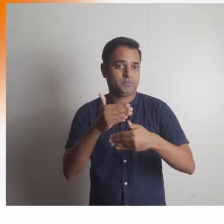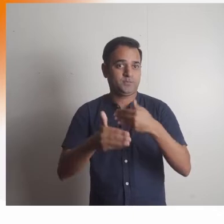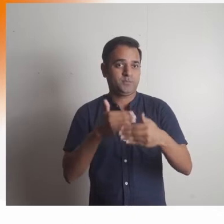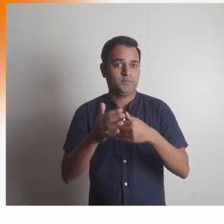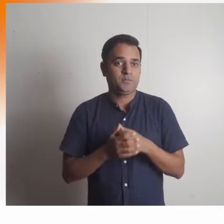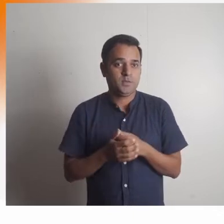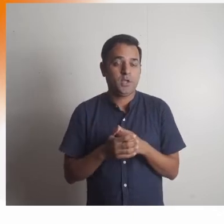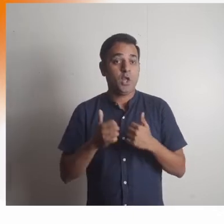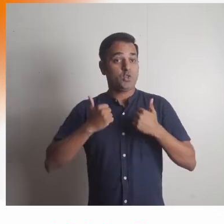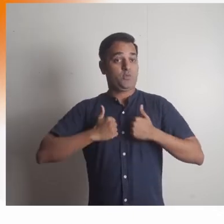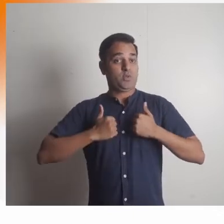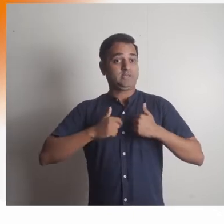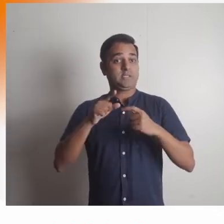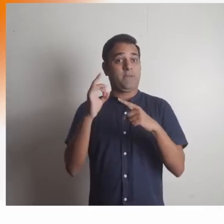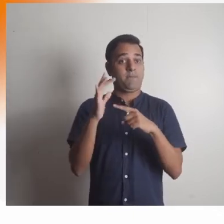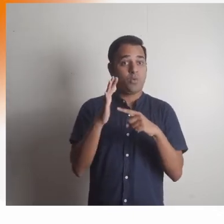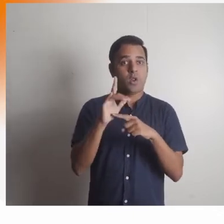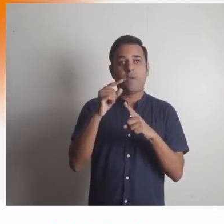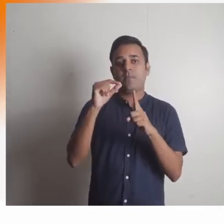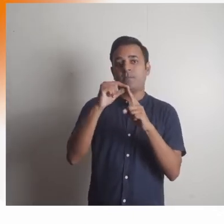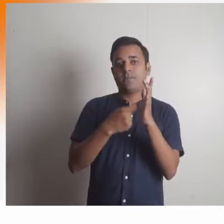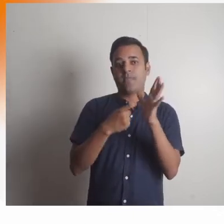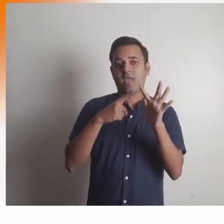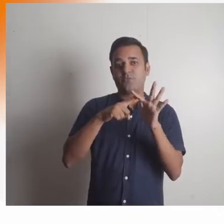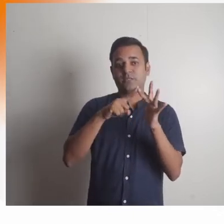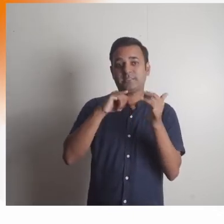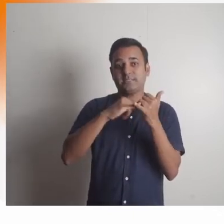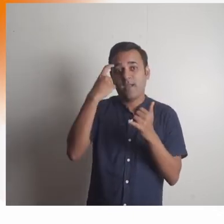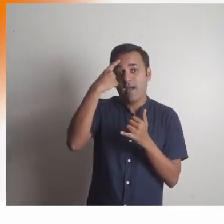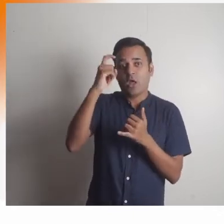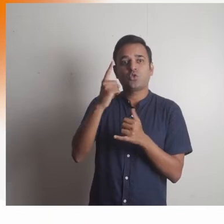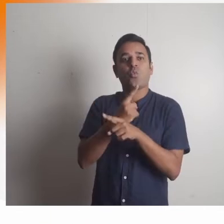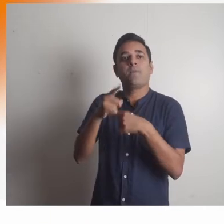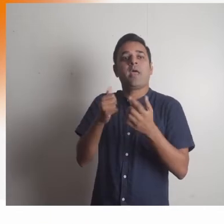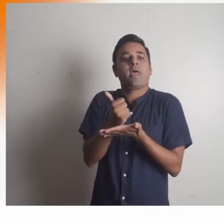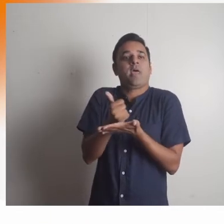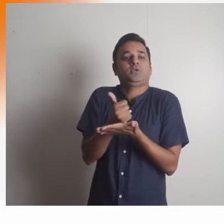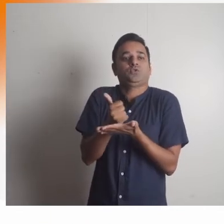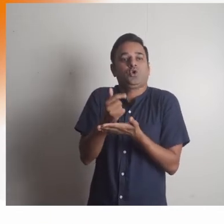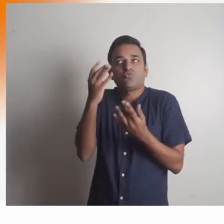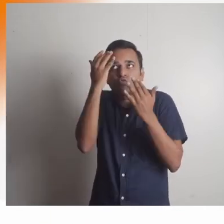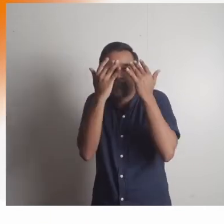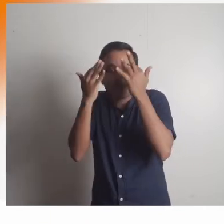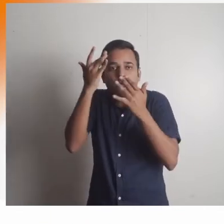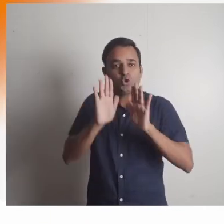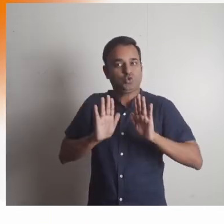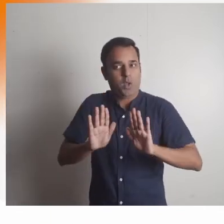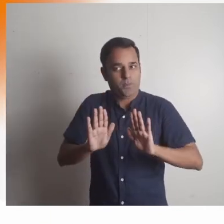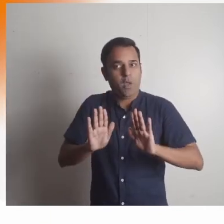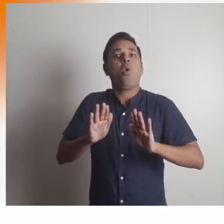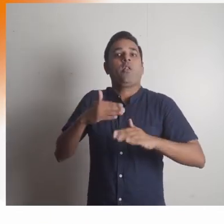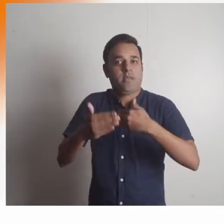cycles. And one of the things, the reason why feminists love this idea is because it's a little bit revolutionary. Because what it says is